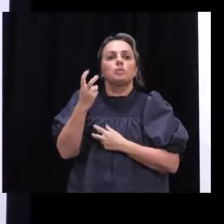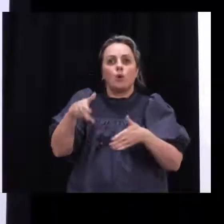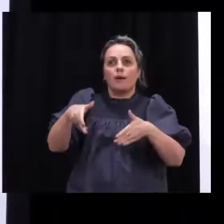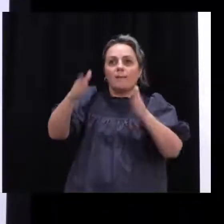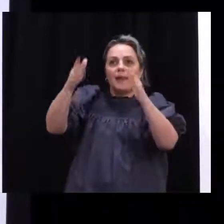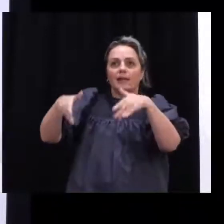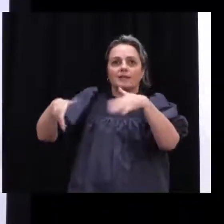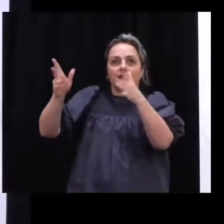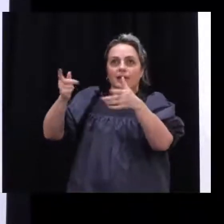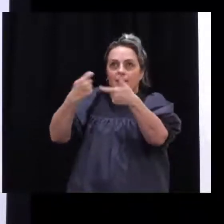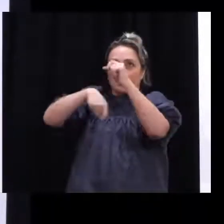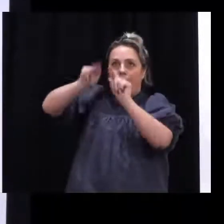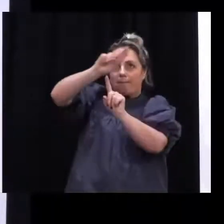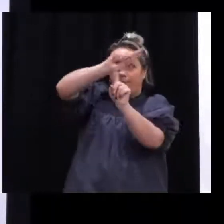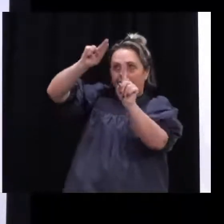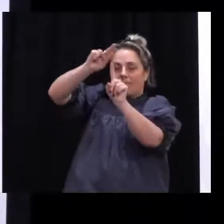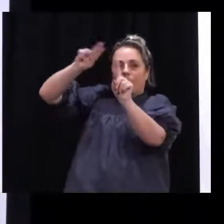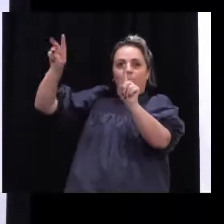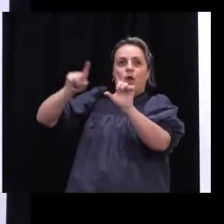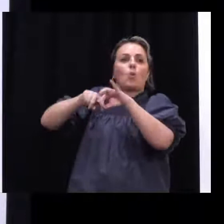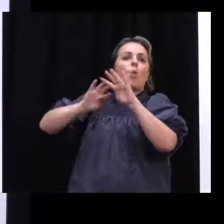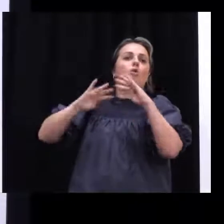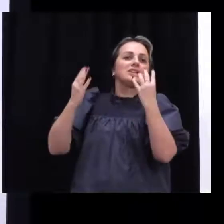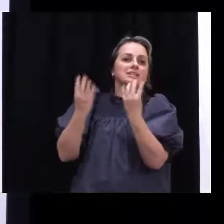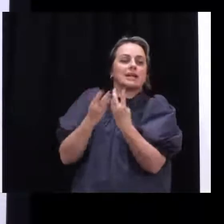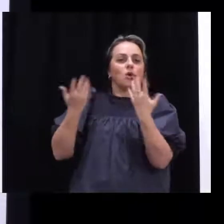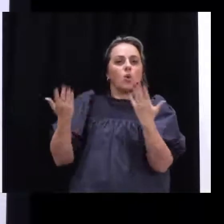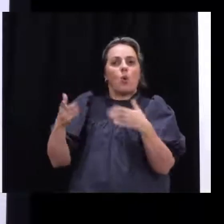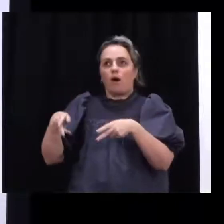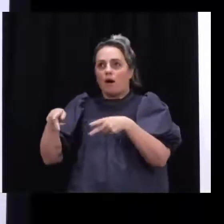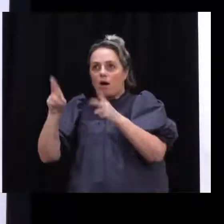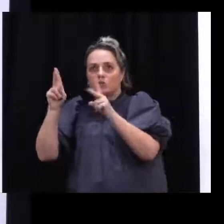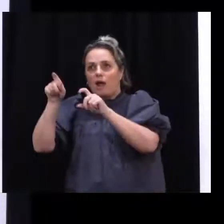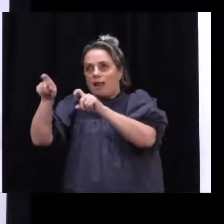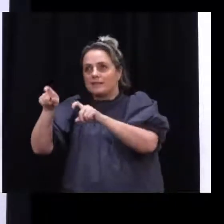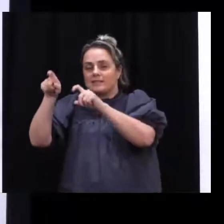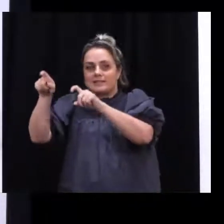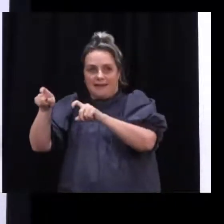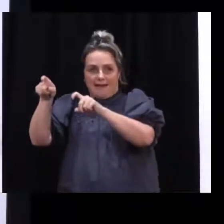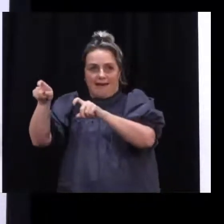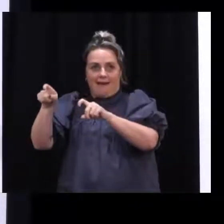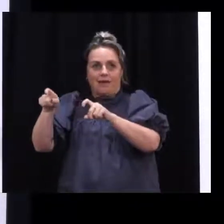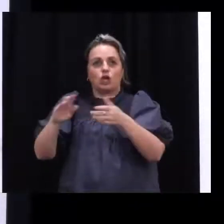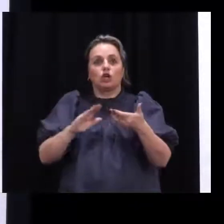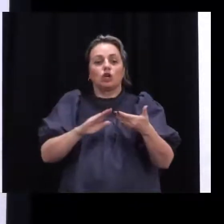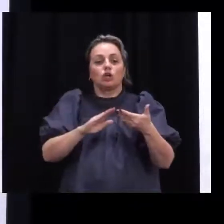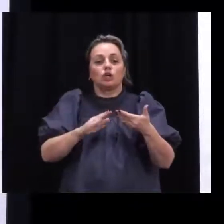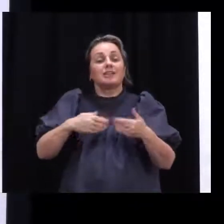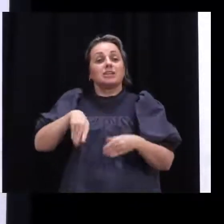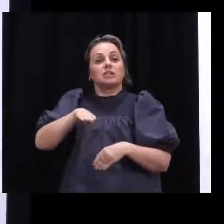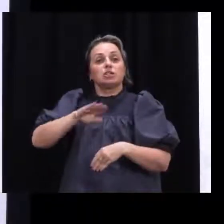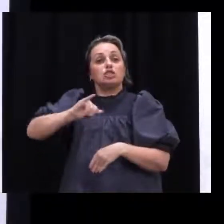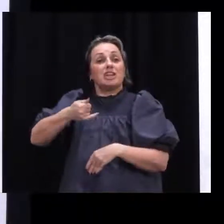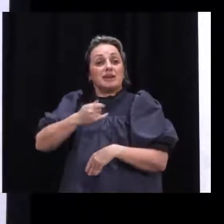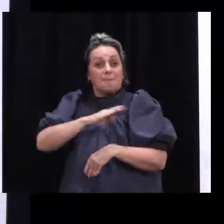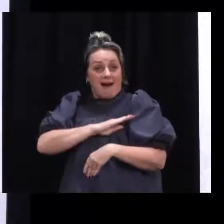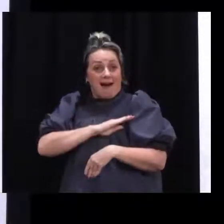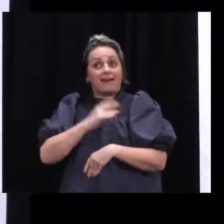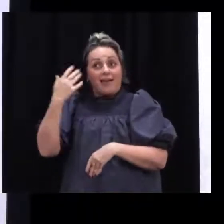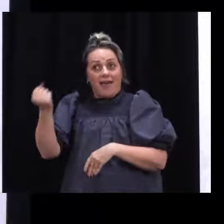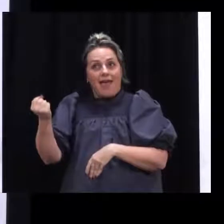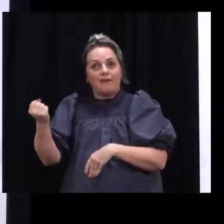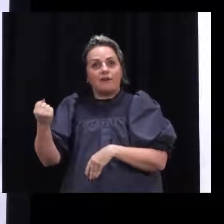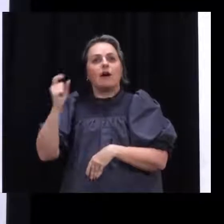facilities to use for quarantine and for isolation of community cases, in addition to the Jet Park, which has been the mainstay of